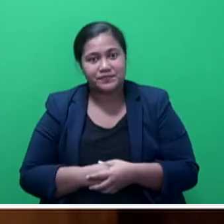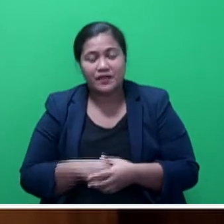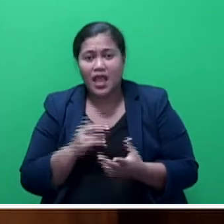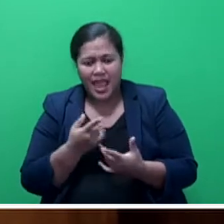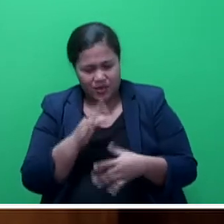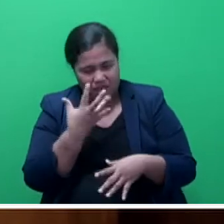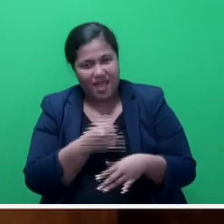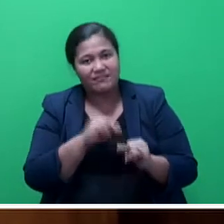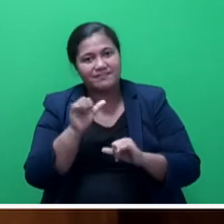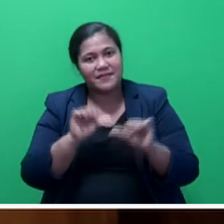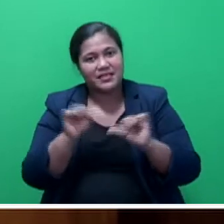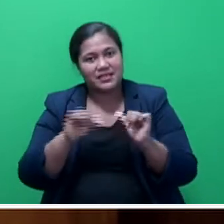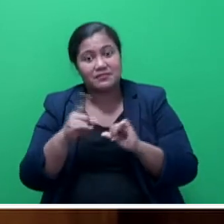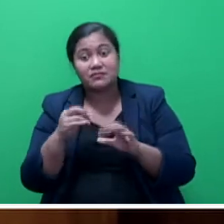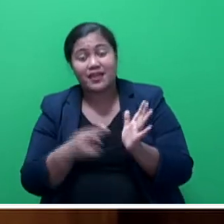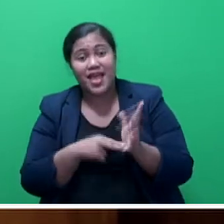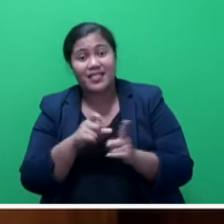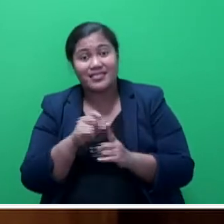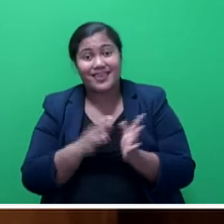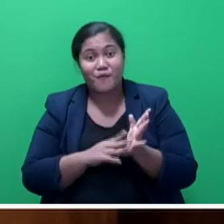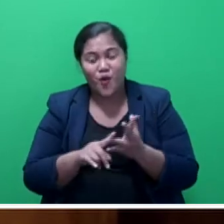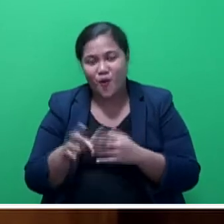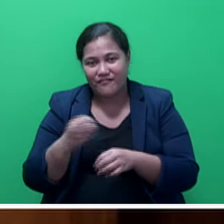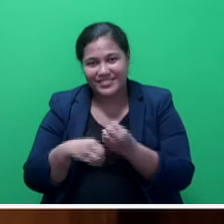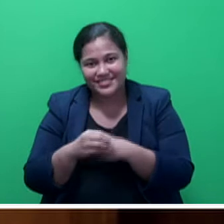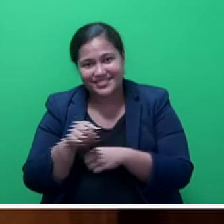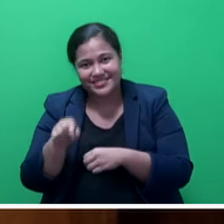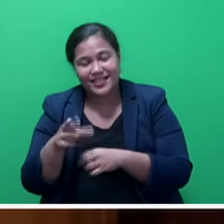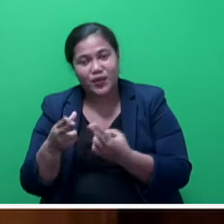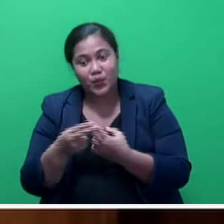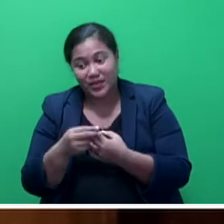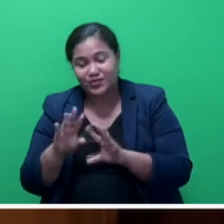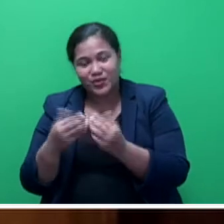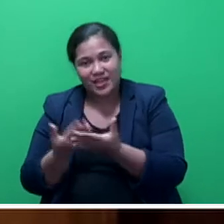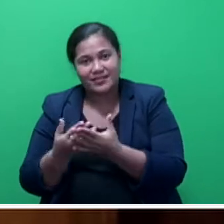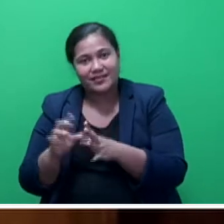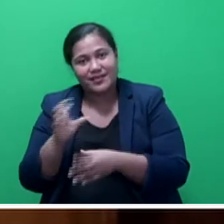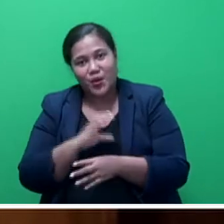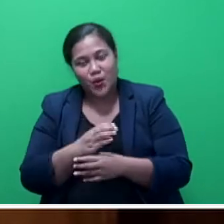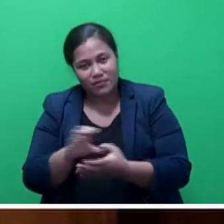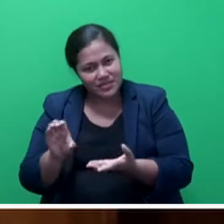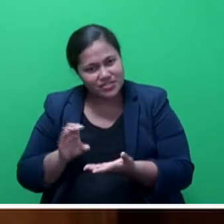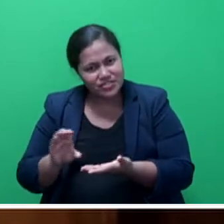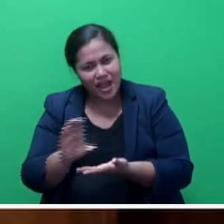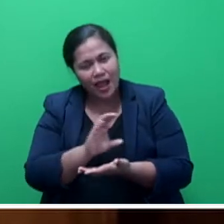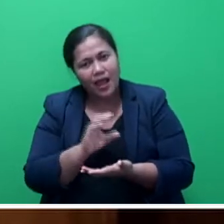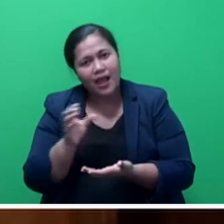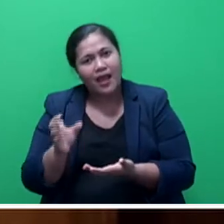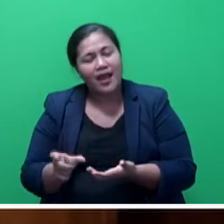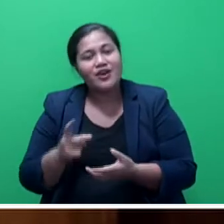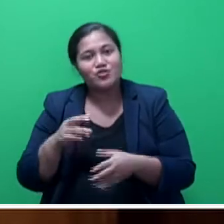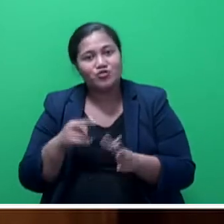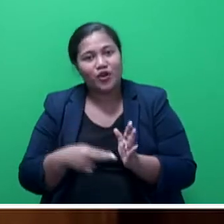was carried by the NDMO office with the assistance of the Commissioner Northern and his team, and the